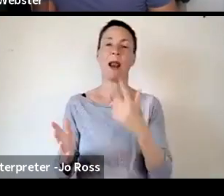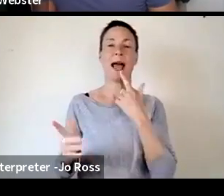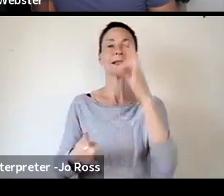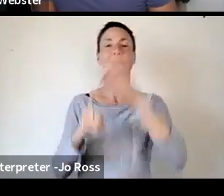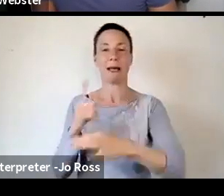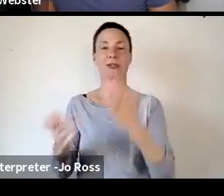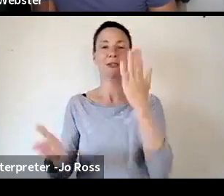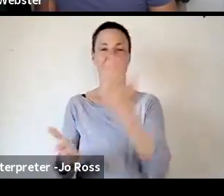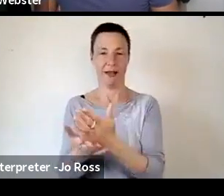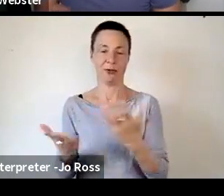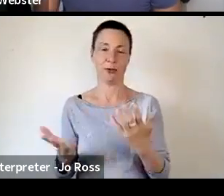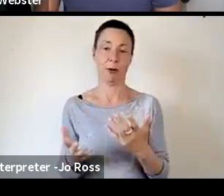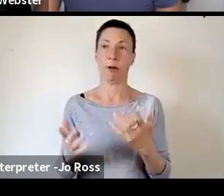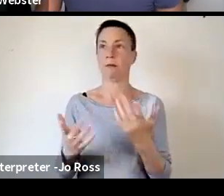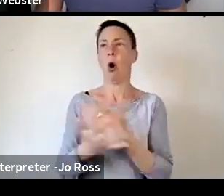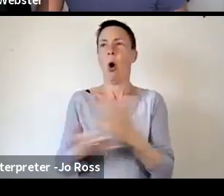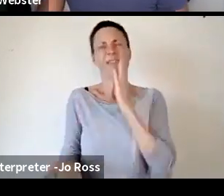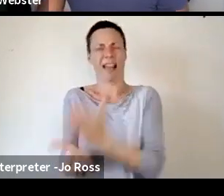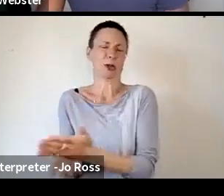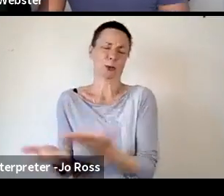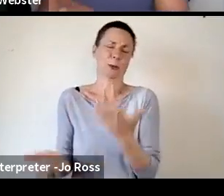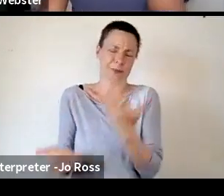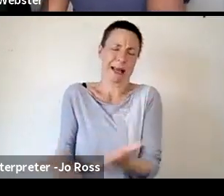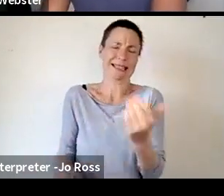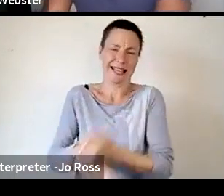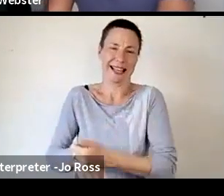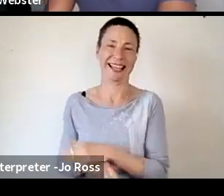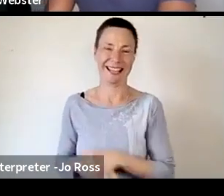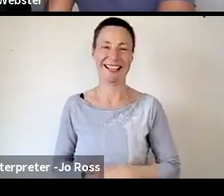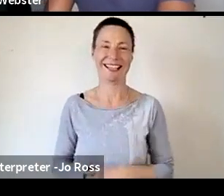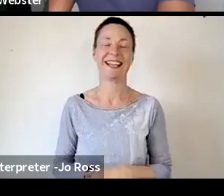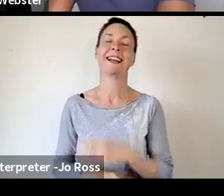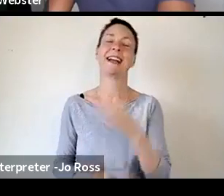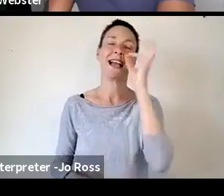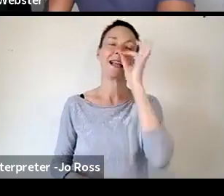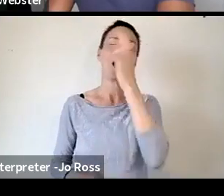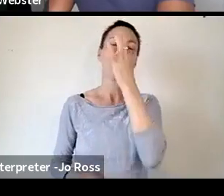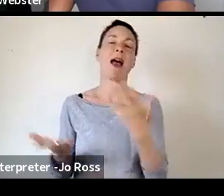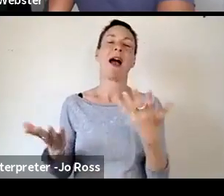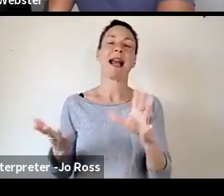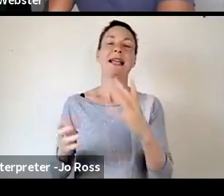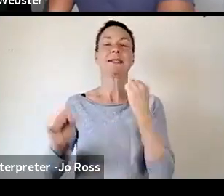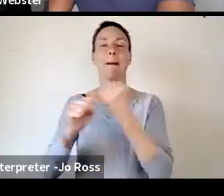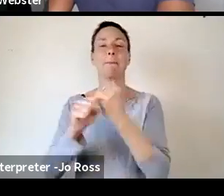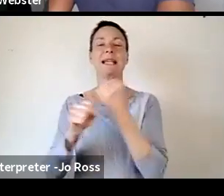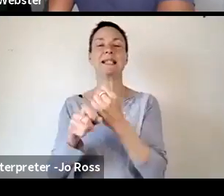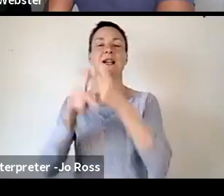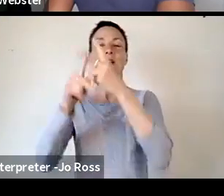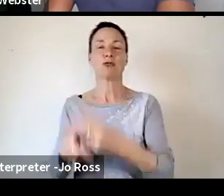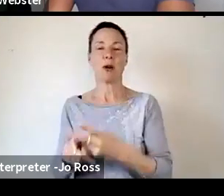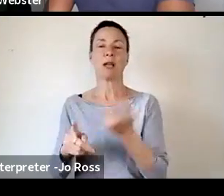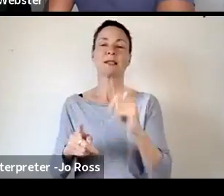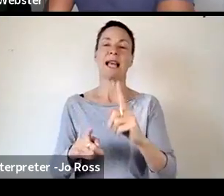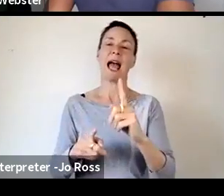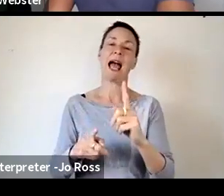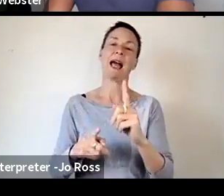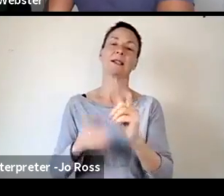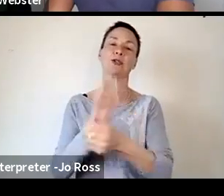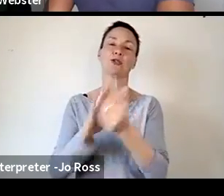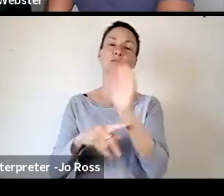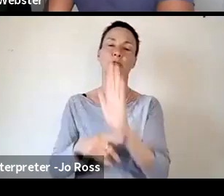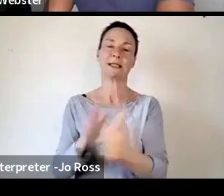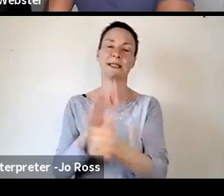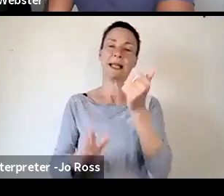specialist factual, all the factuals, basically. Caroline is a media trust and screen skills